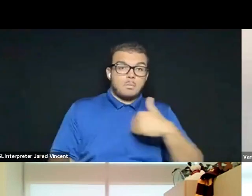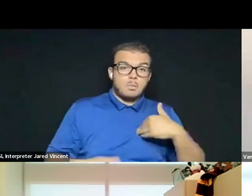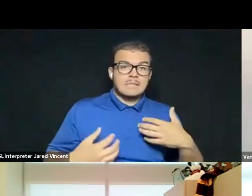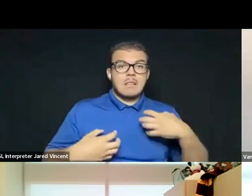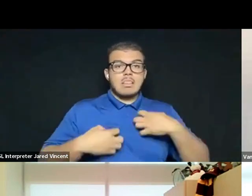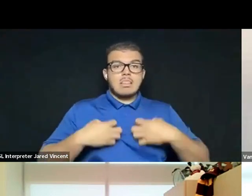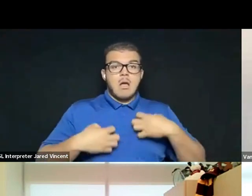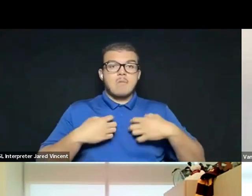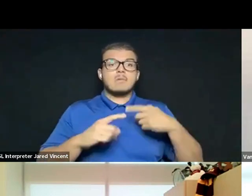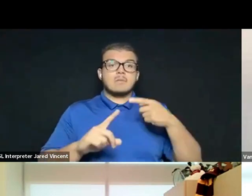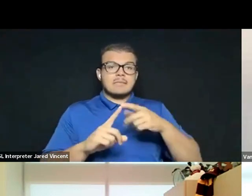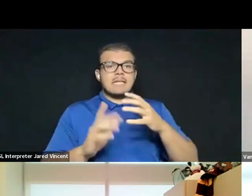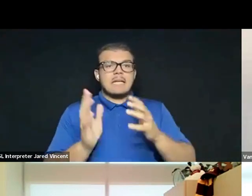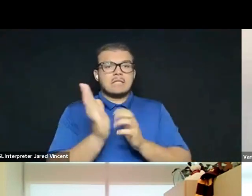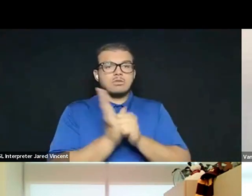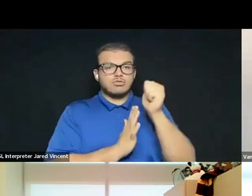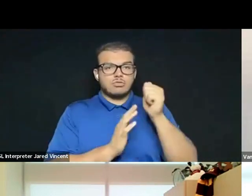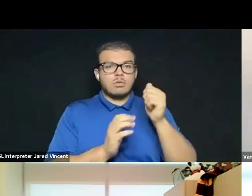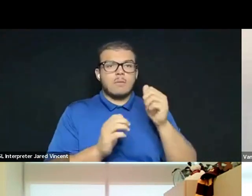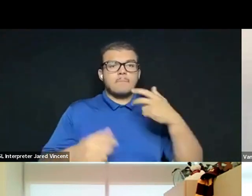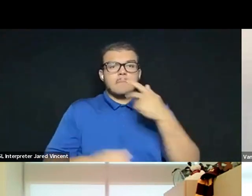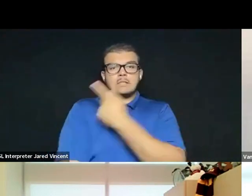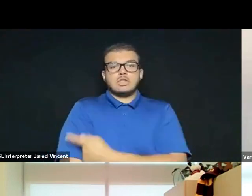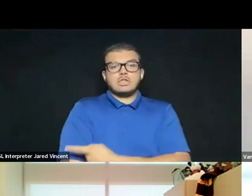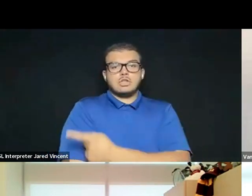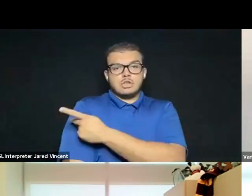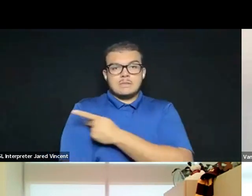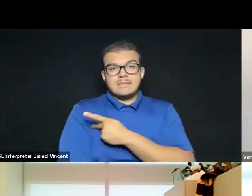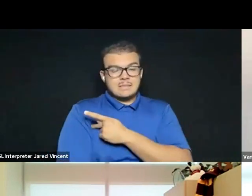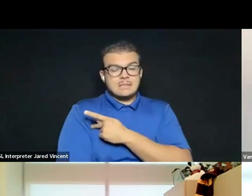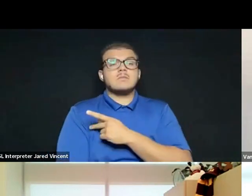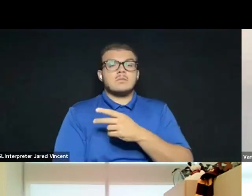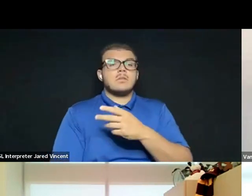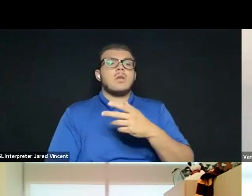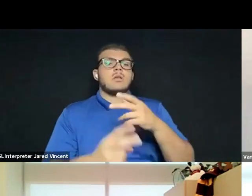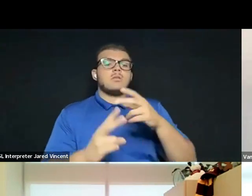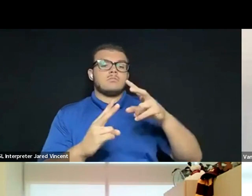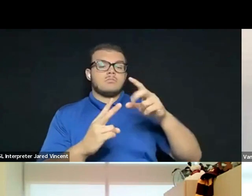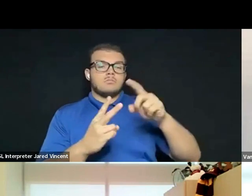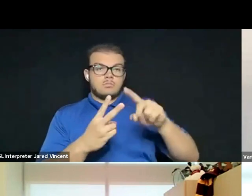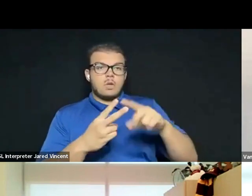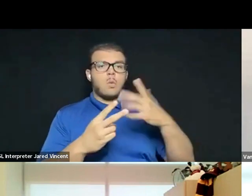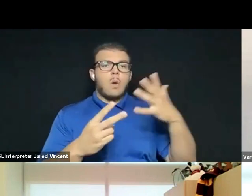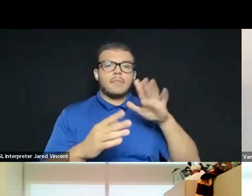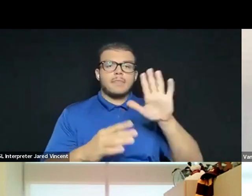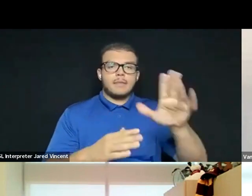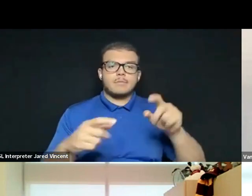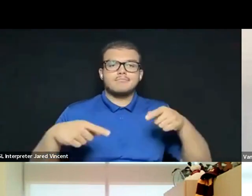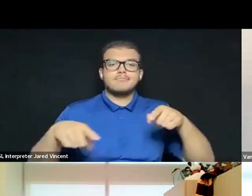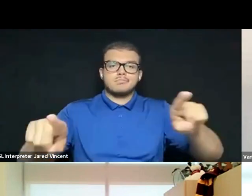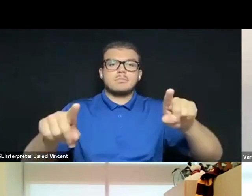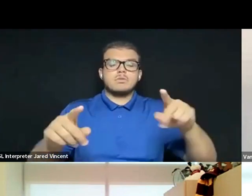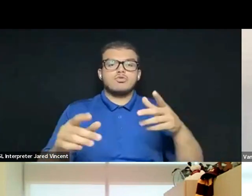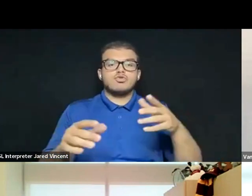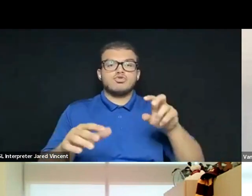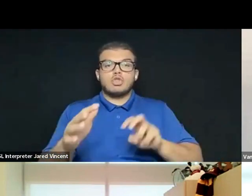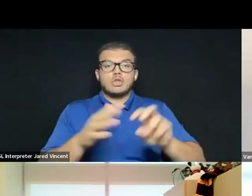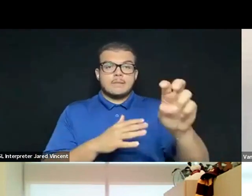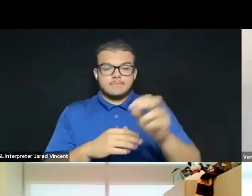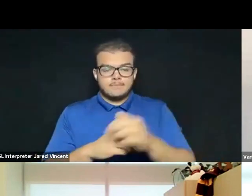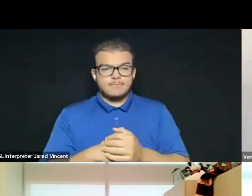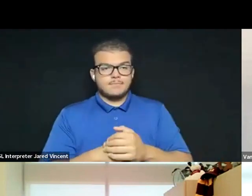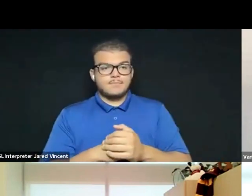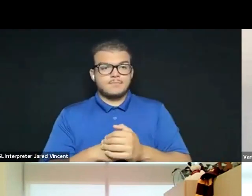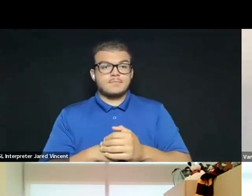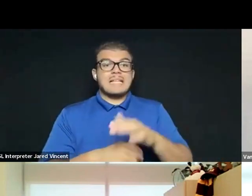cancer patients and to the journey that they had through the institution. We also partnered with